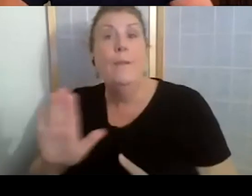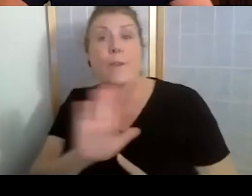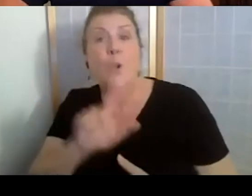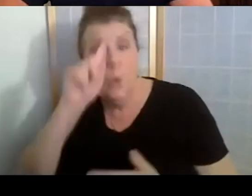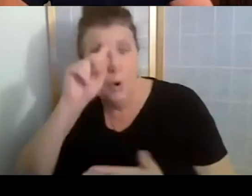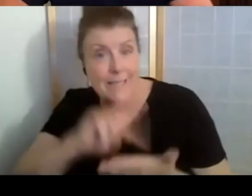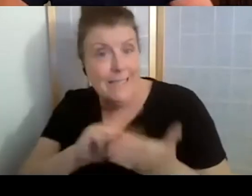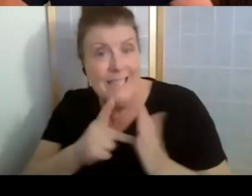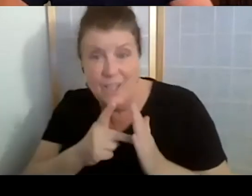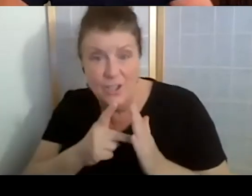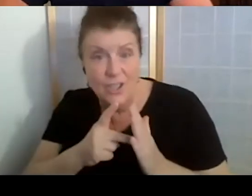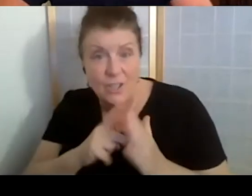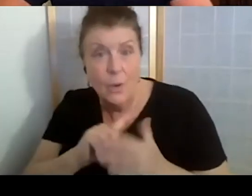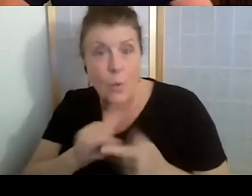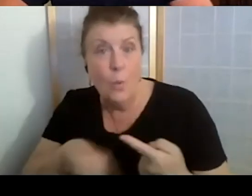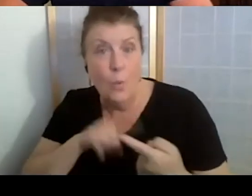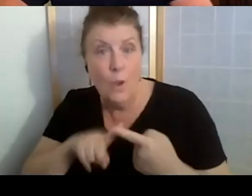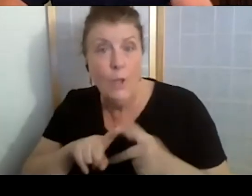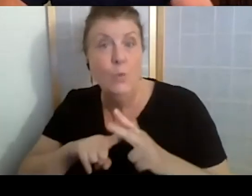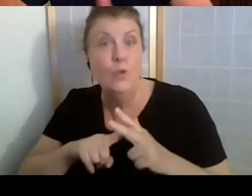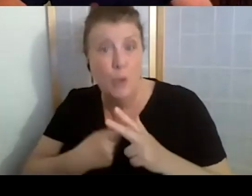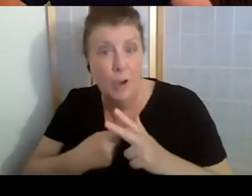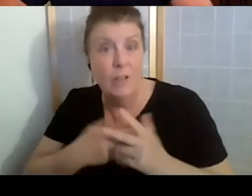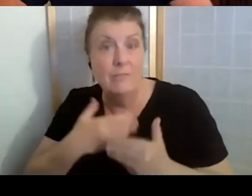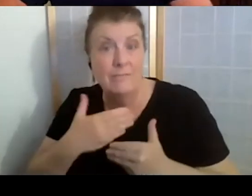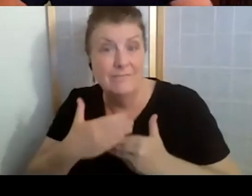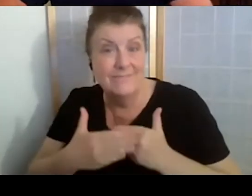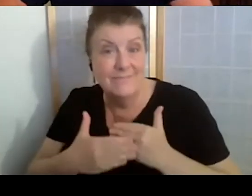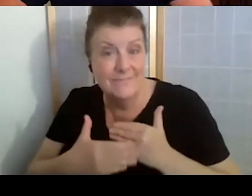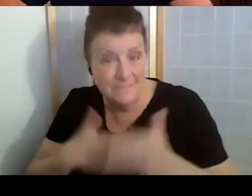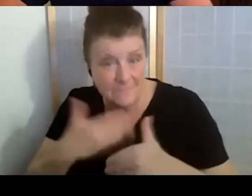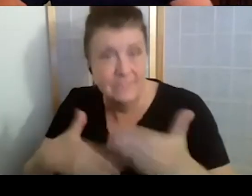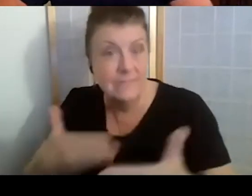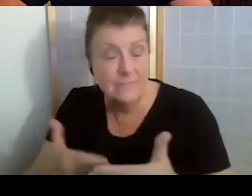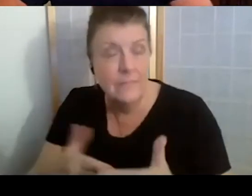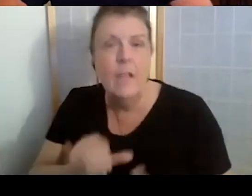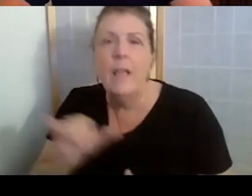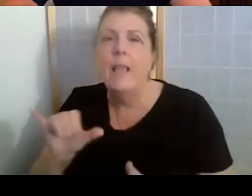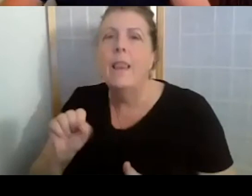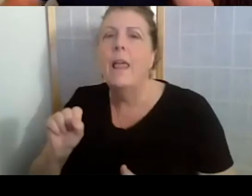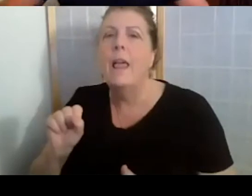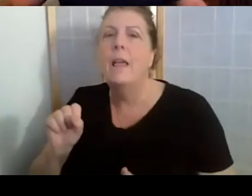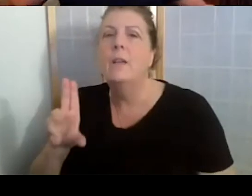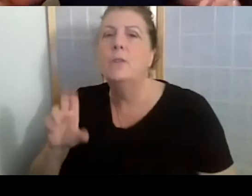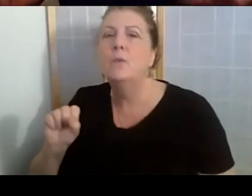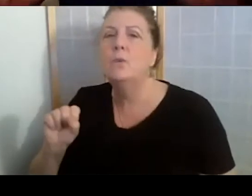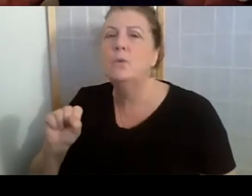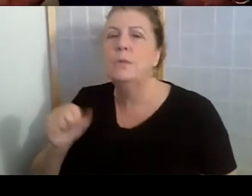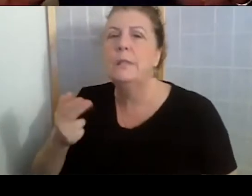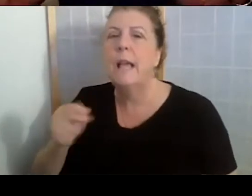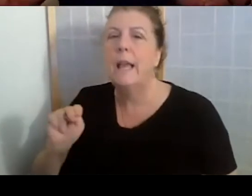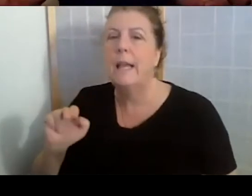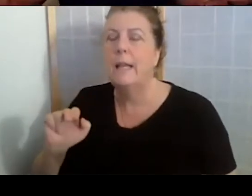if you do have to, this is kind of, Susannah was talking about this earlier, as she said that she just felt it